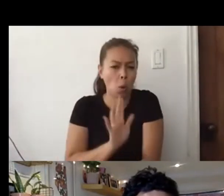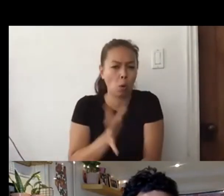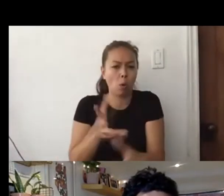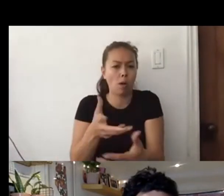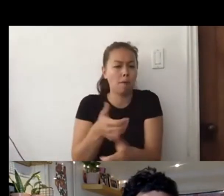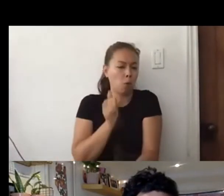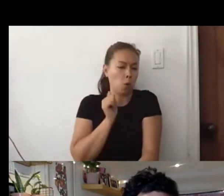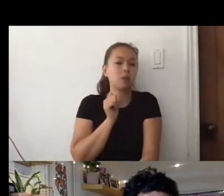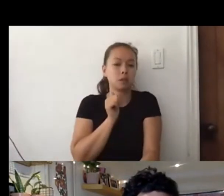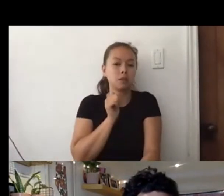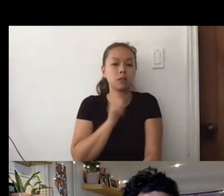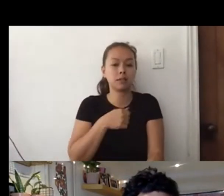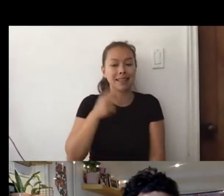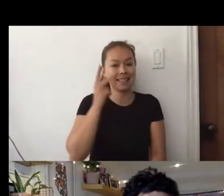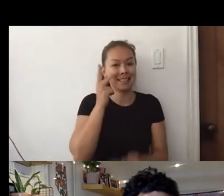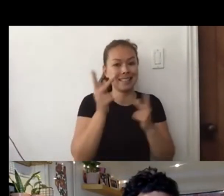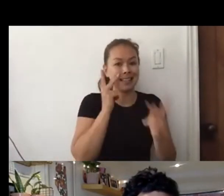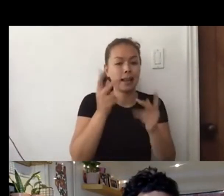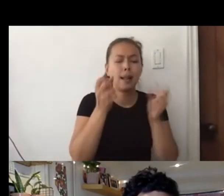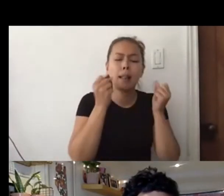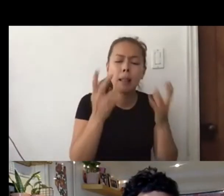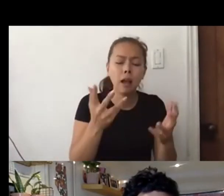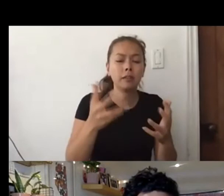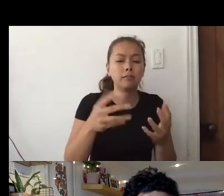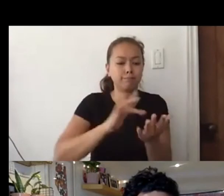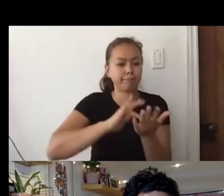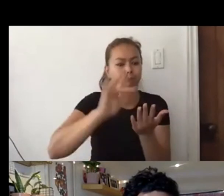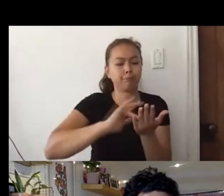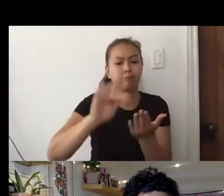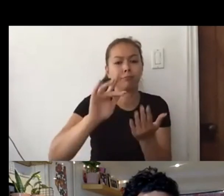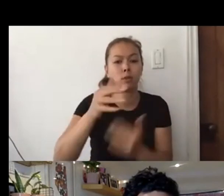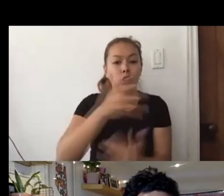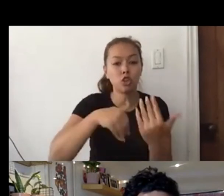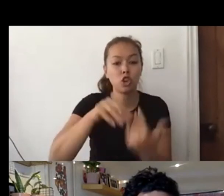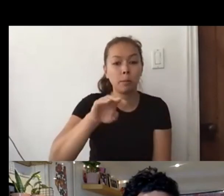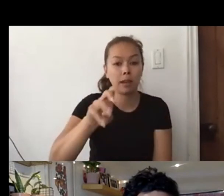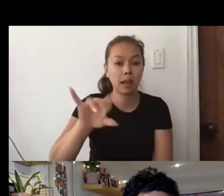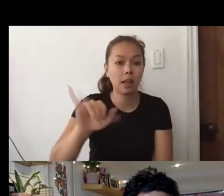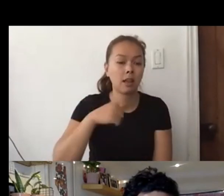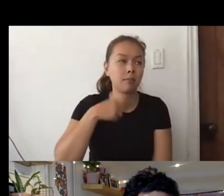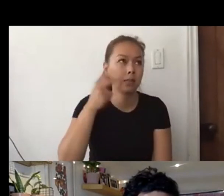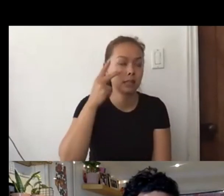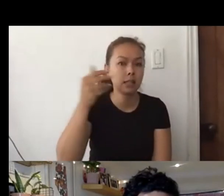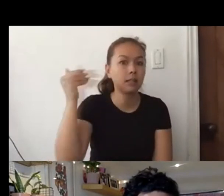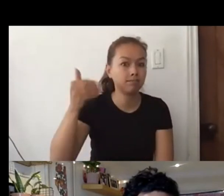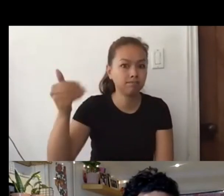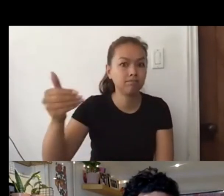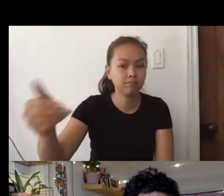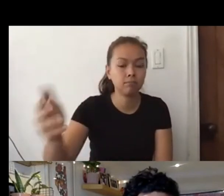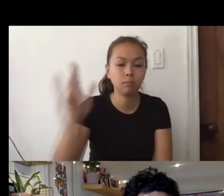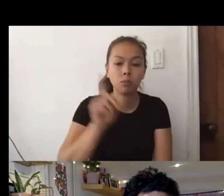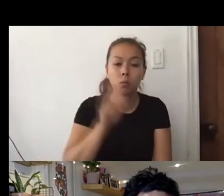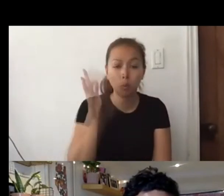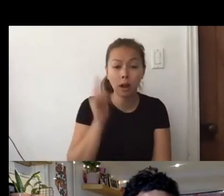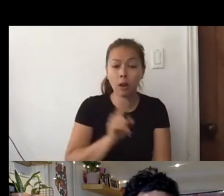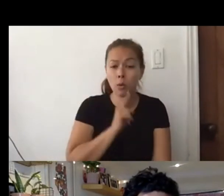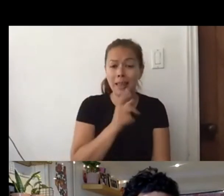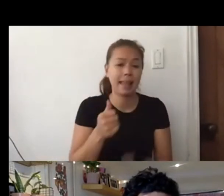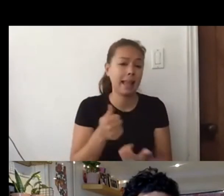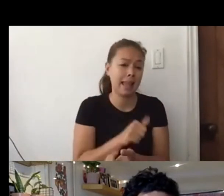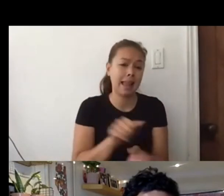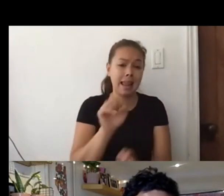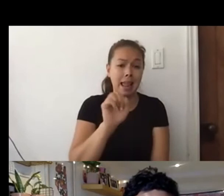it so much on social media. That's why I have to bring it up, because literally every single time you open up any app, you're gonna see